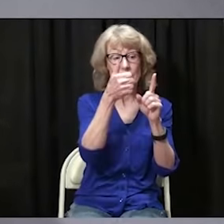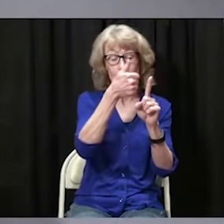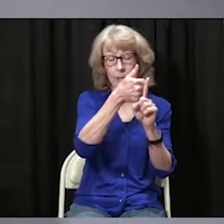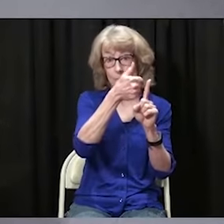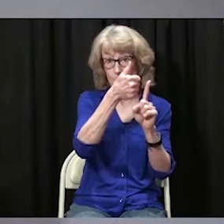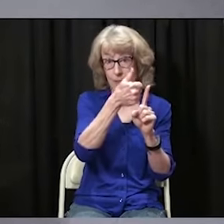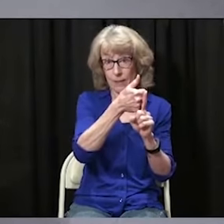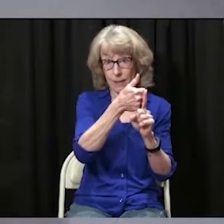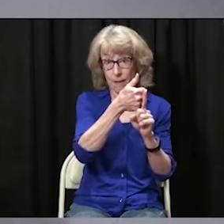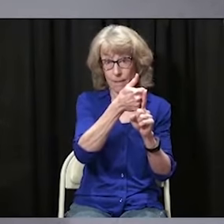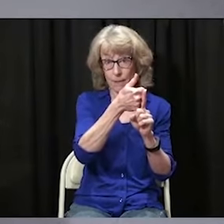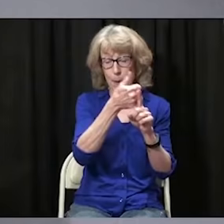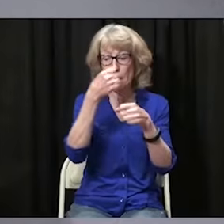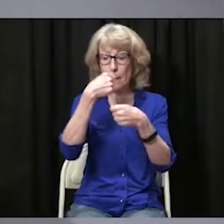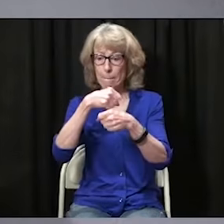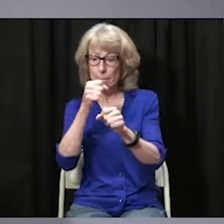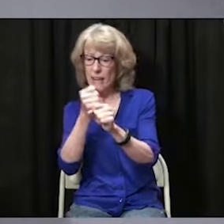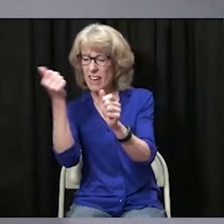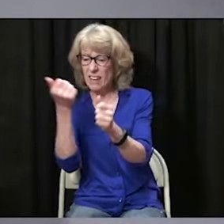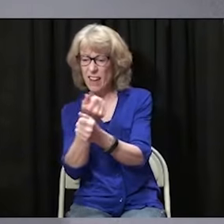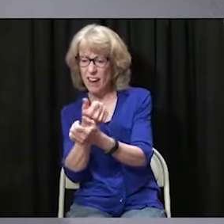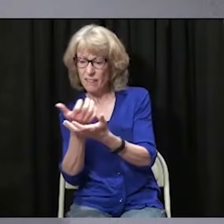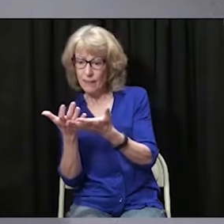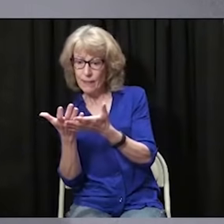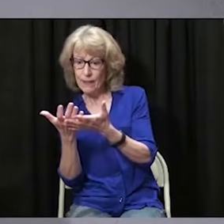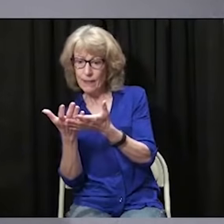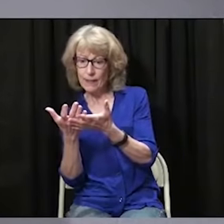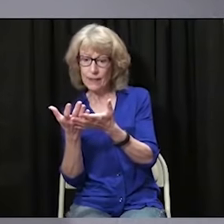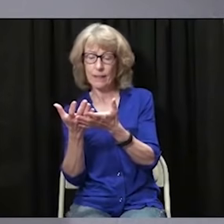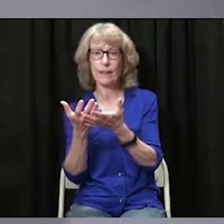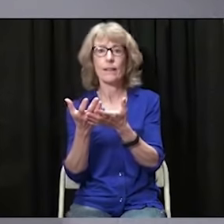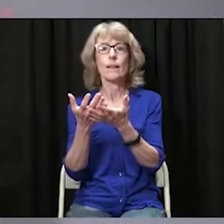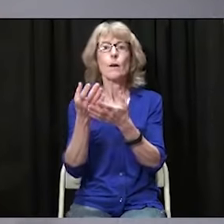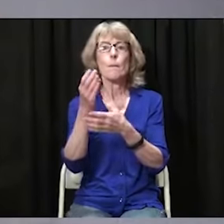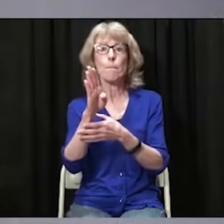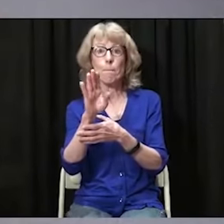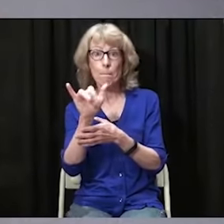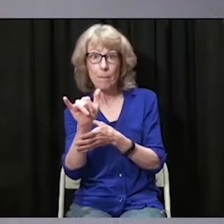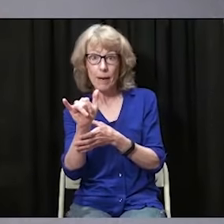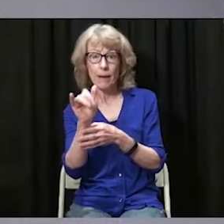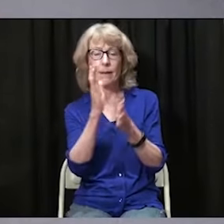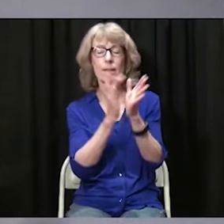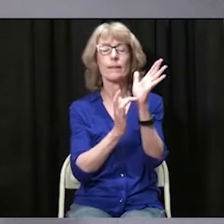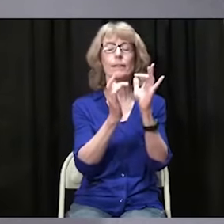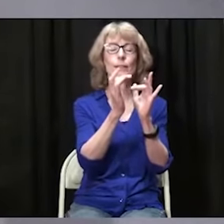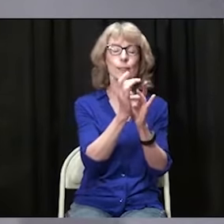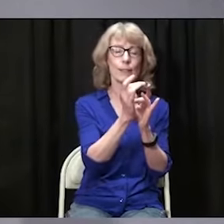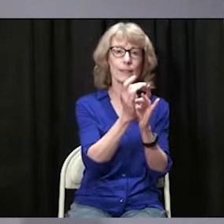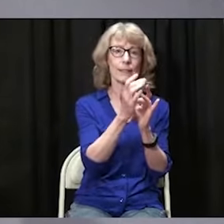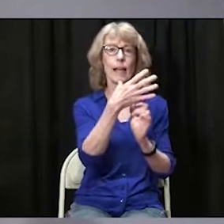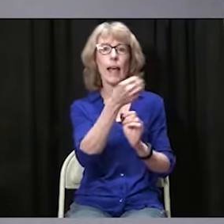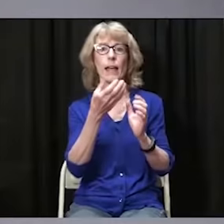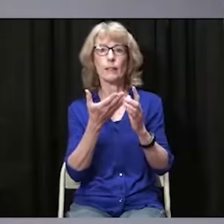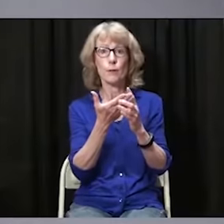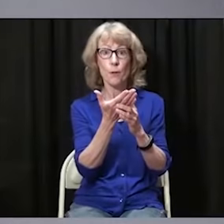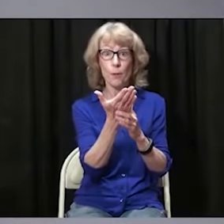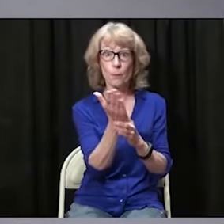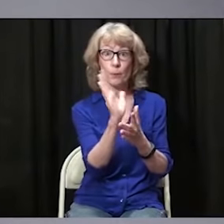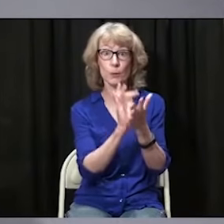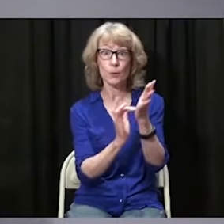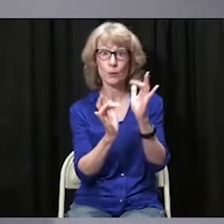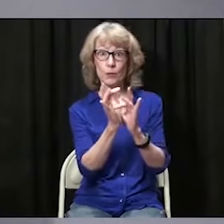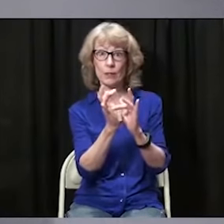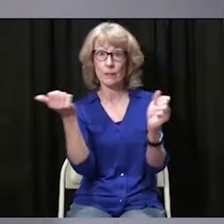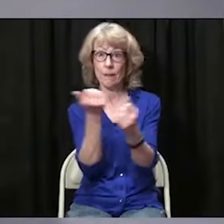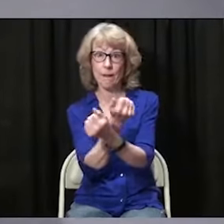were created by Jesus and for Jesus and through Jesus, and in Jesus all things hold together. And so for me, at least when I read this verse,